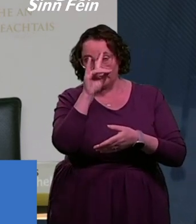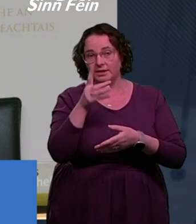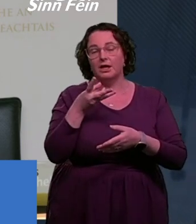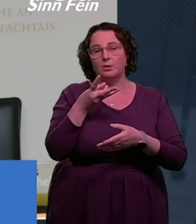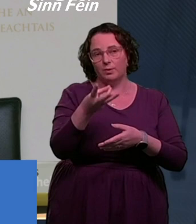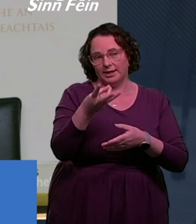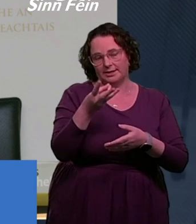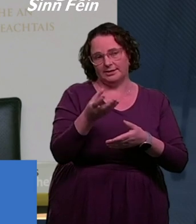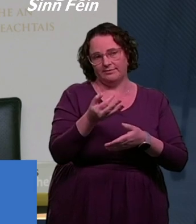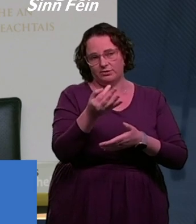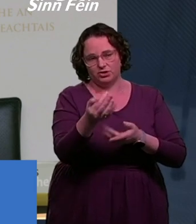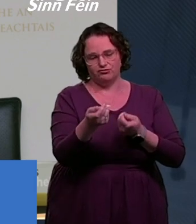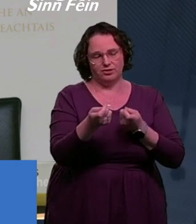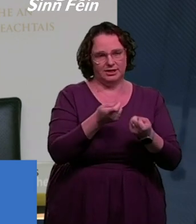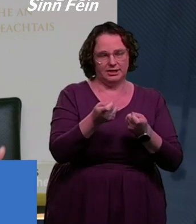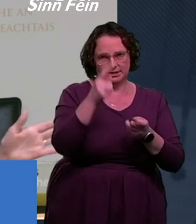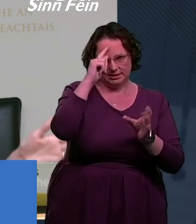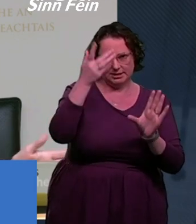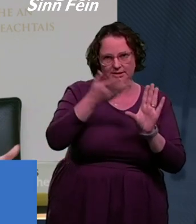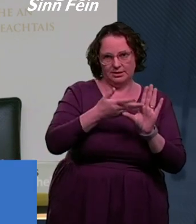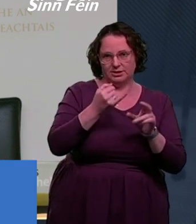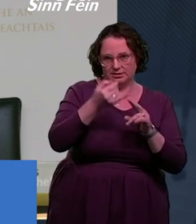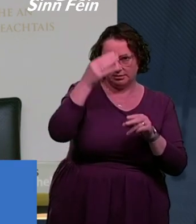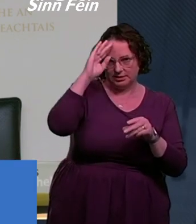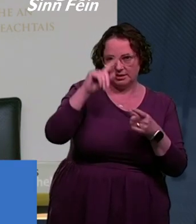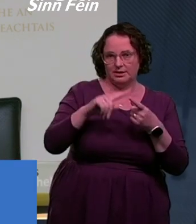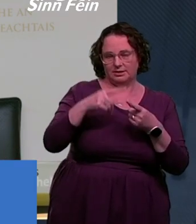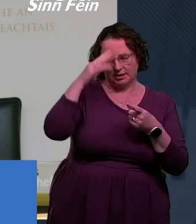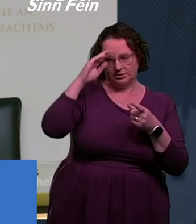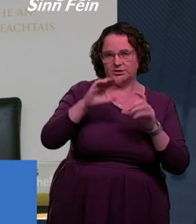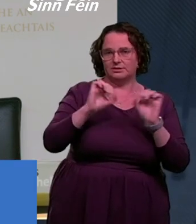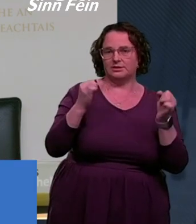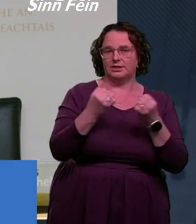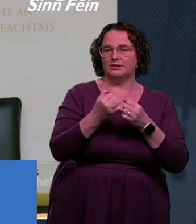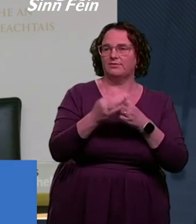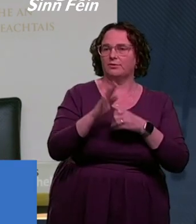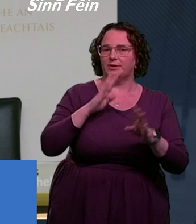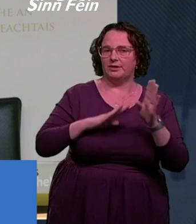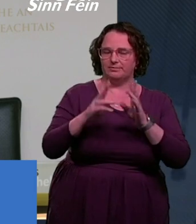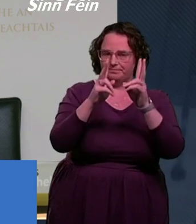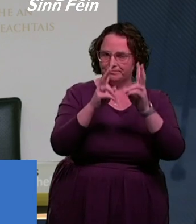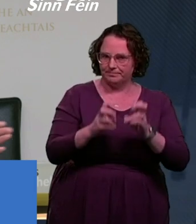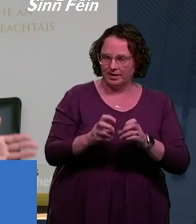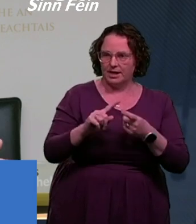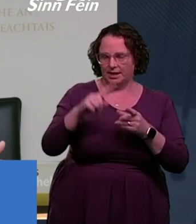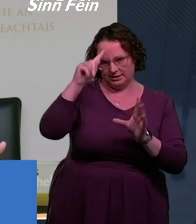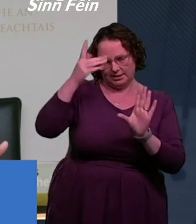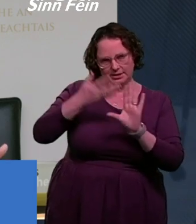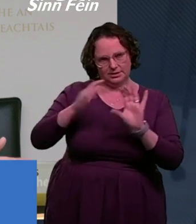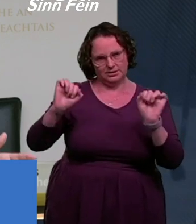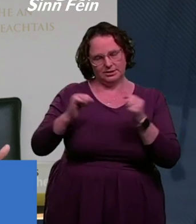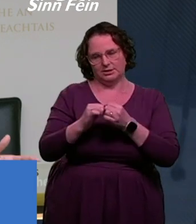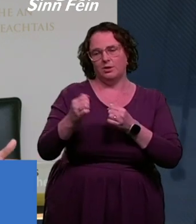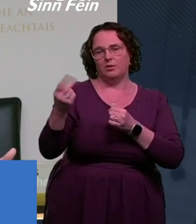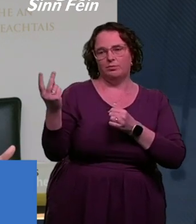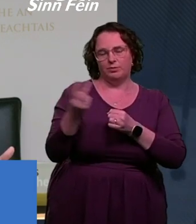Ireland. And then the Division of Behaviour Analysis and the Irish Society for Behaviour Analysis, we're already working hard